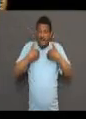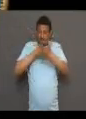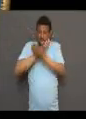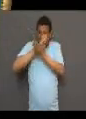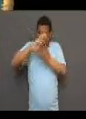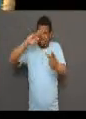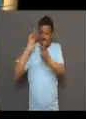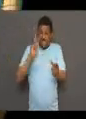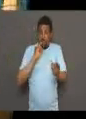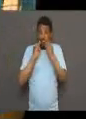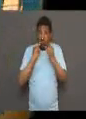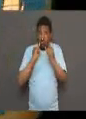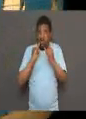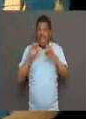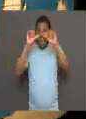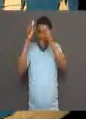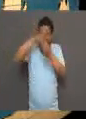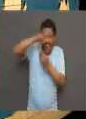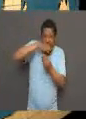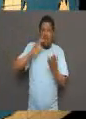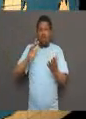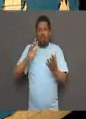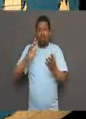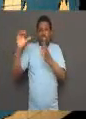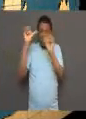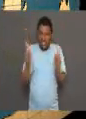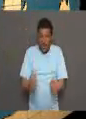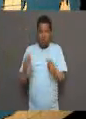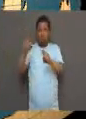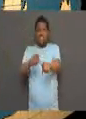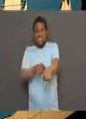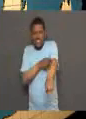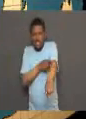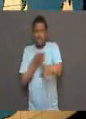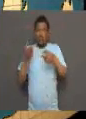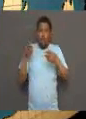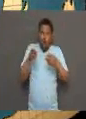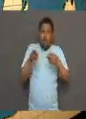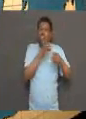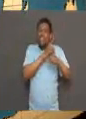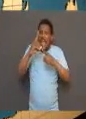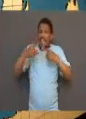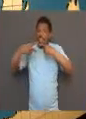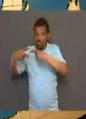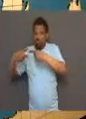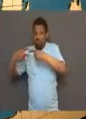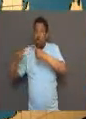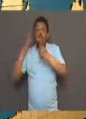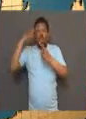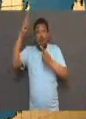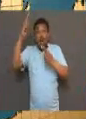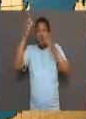of area, shape, distance, or direction for a